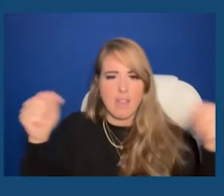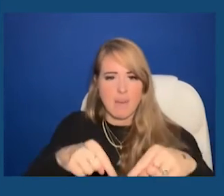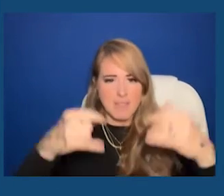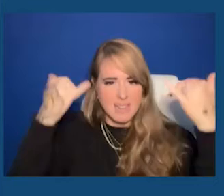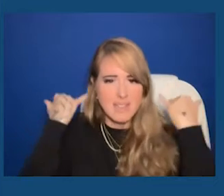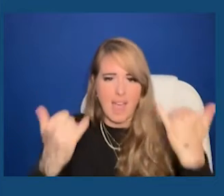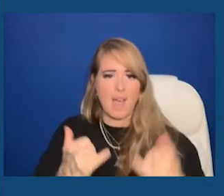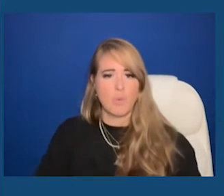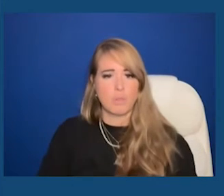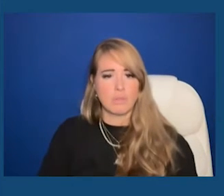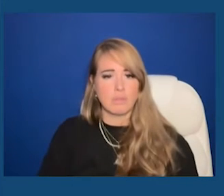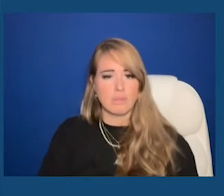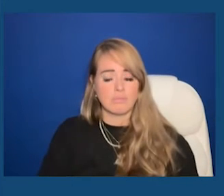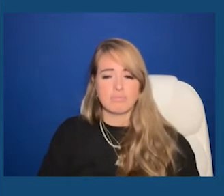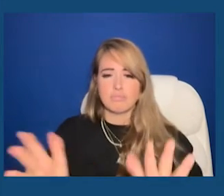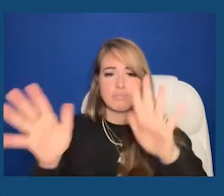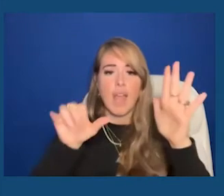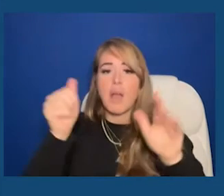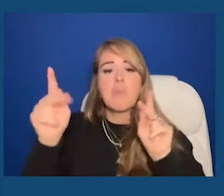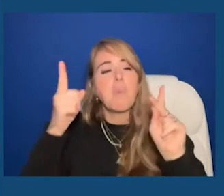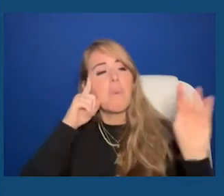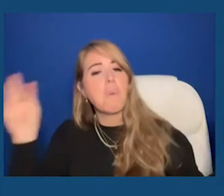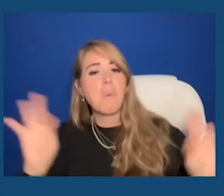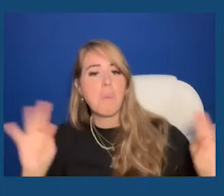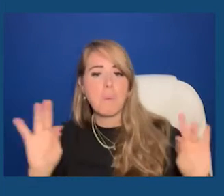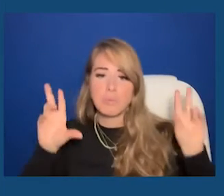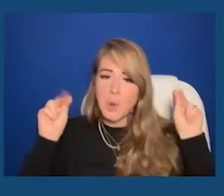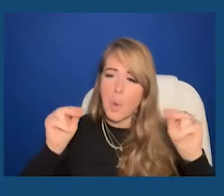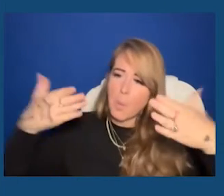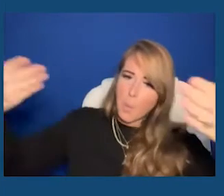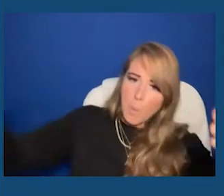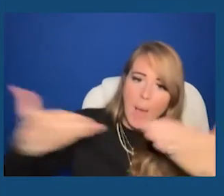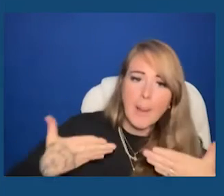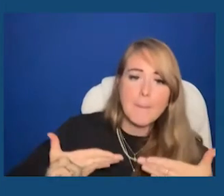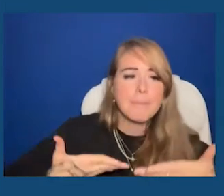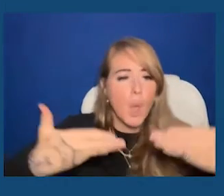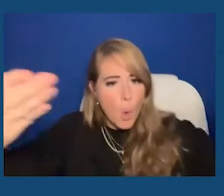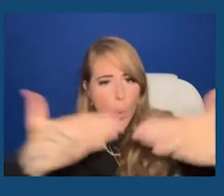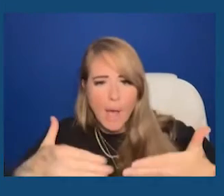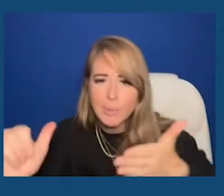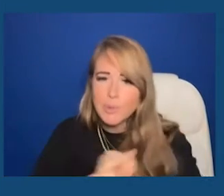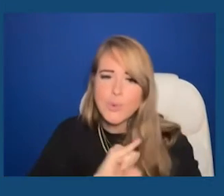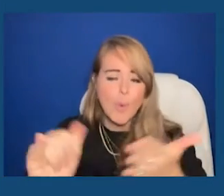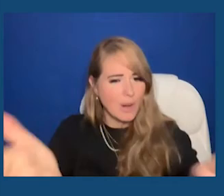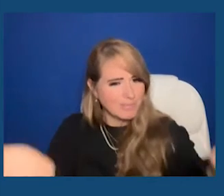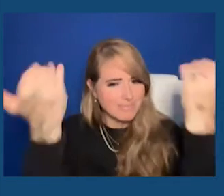And others had written us off, and I say, welcome. Welcome to New York.